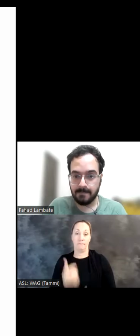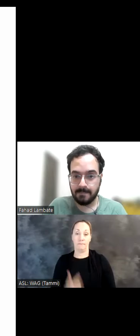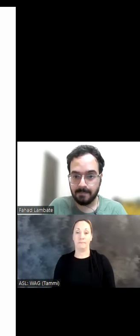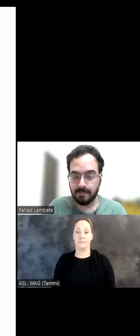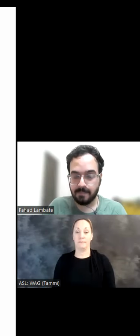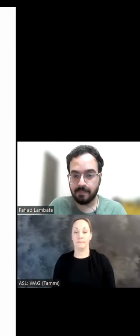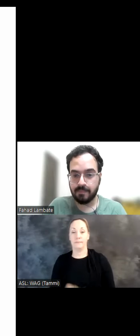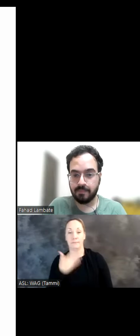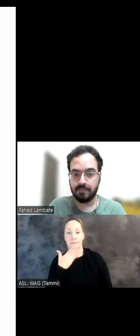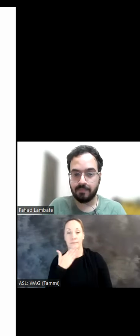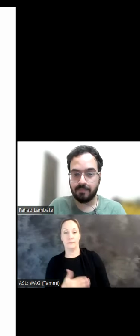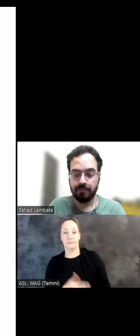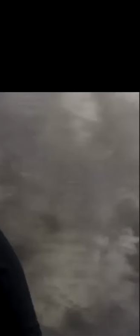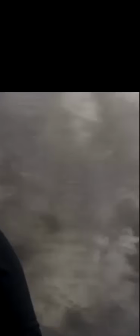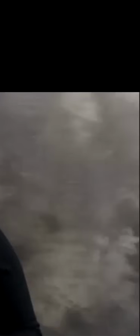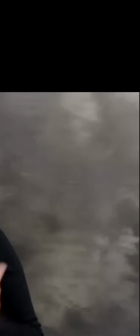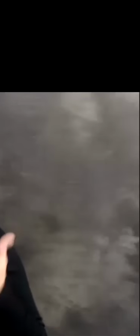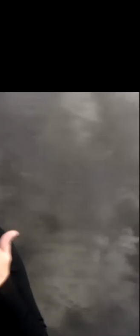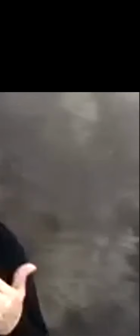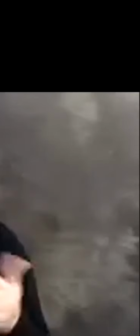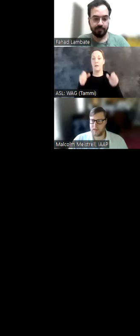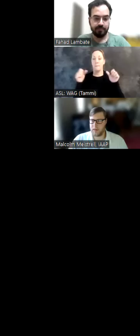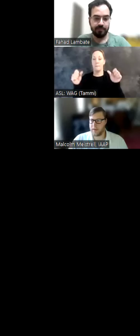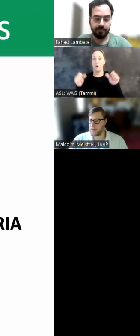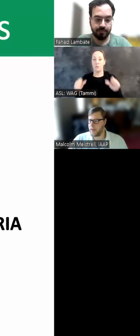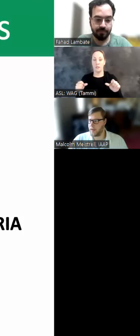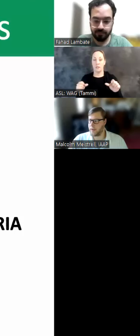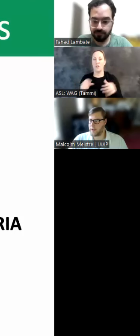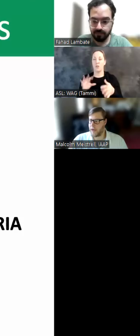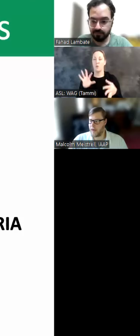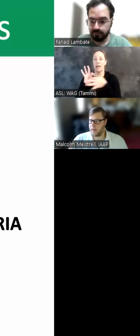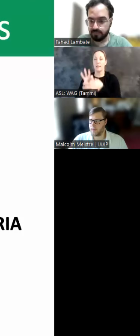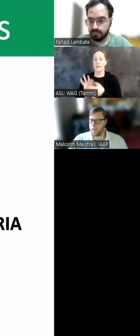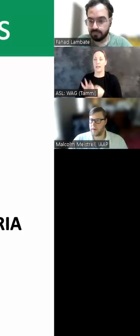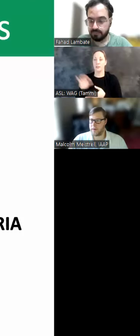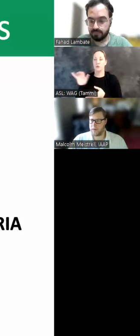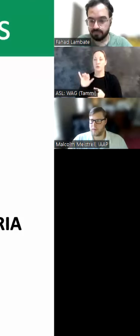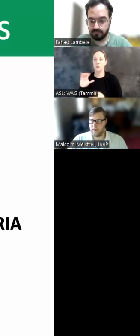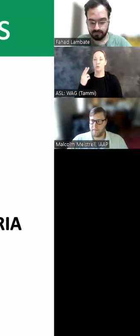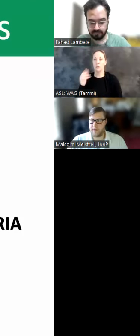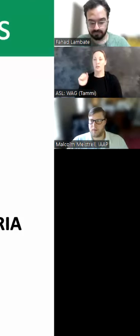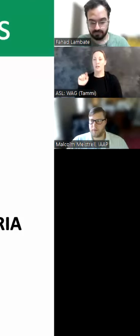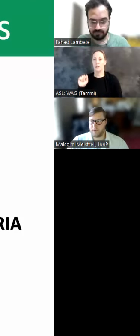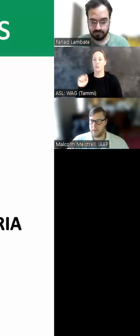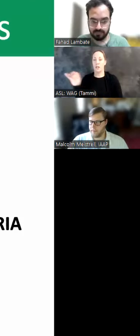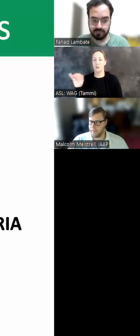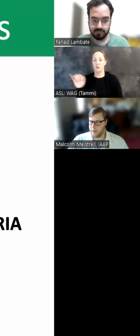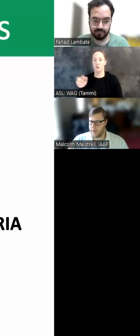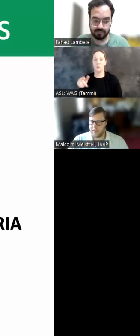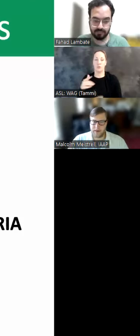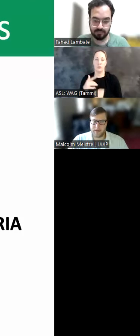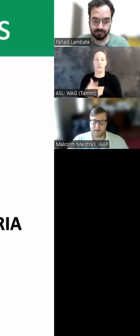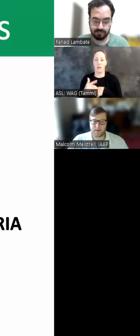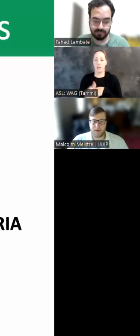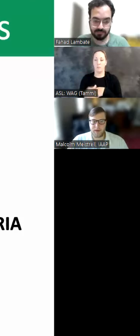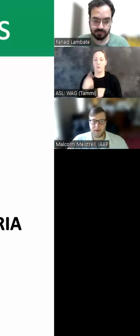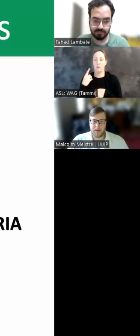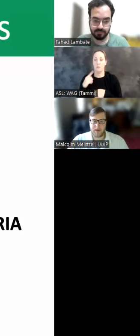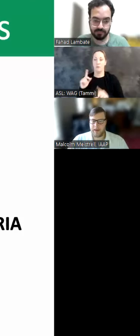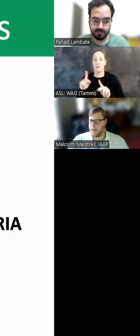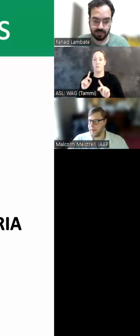Thank you. And I went ahead and posted those links in chat as well, so they're available for